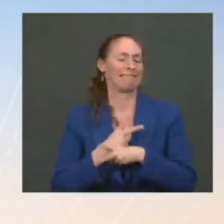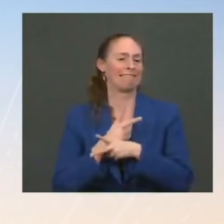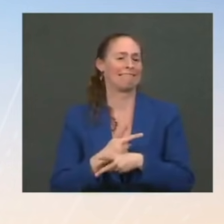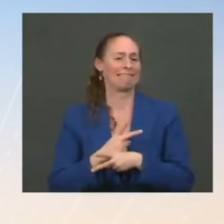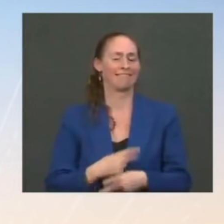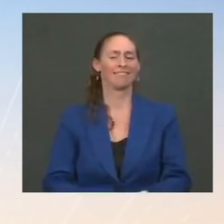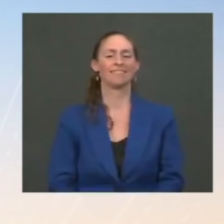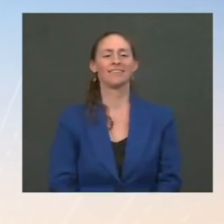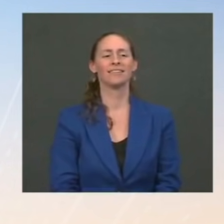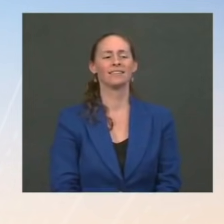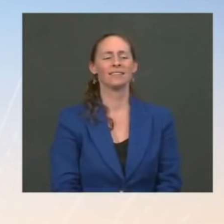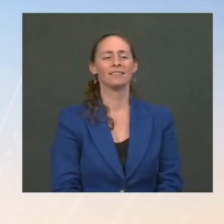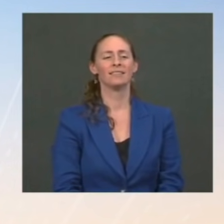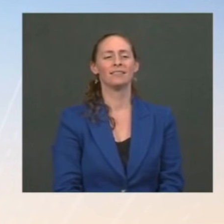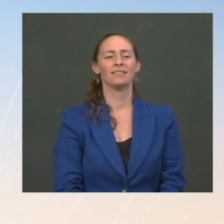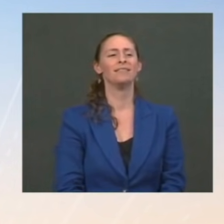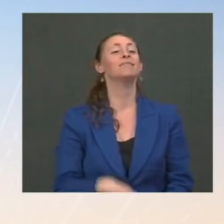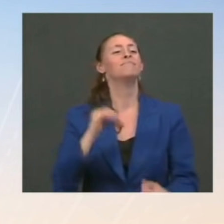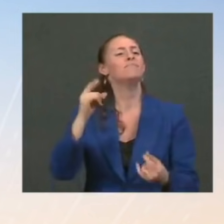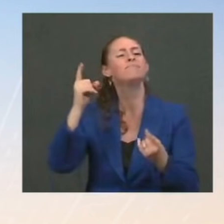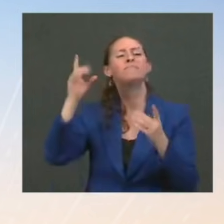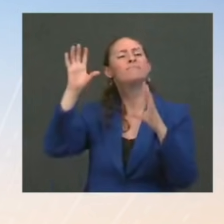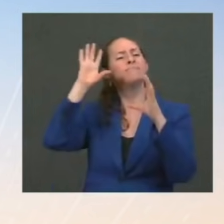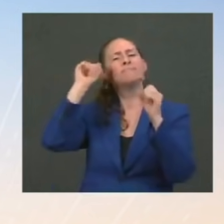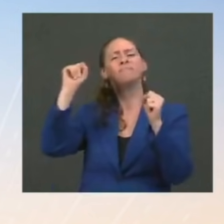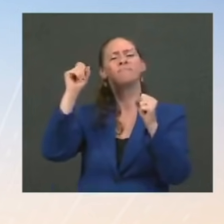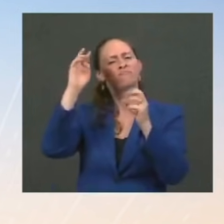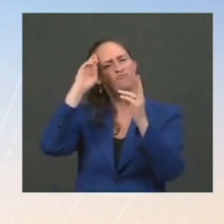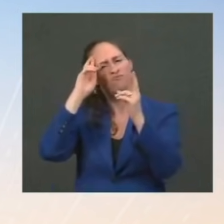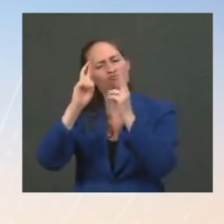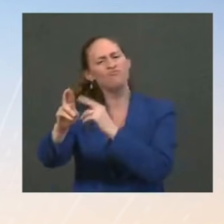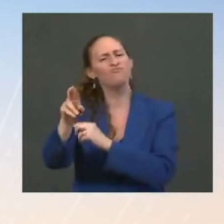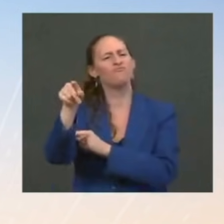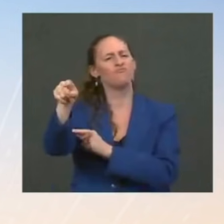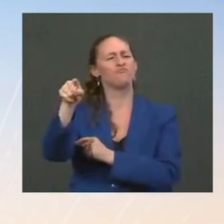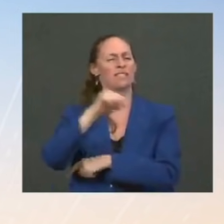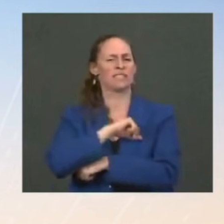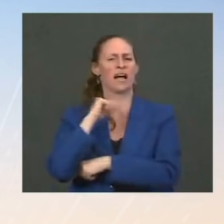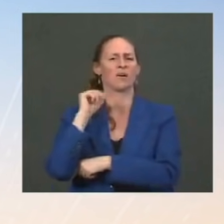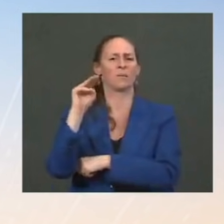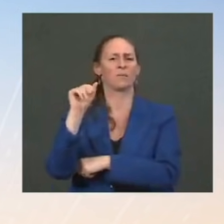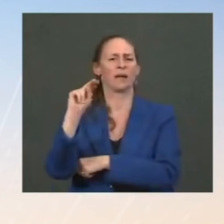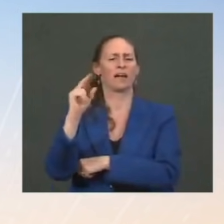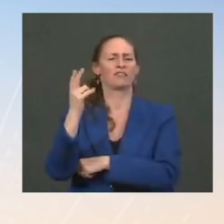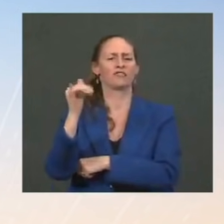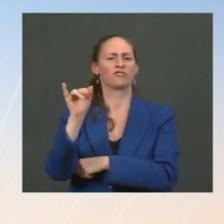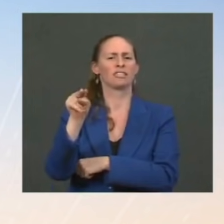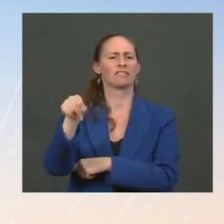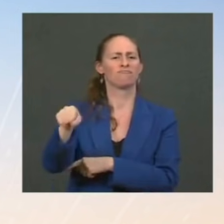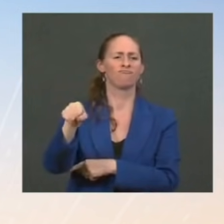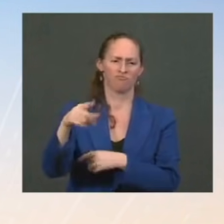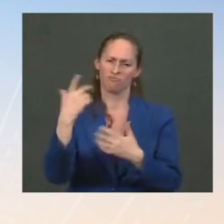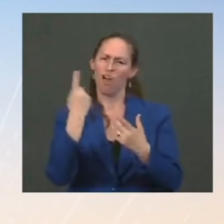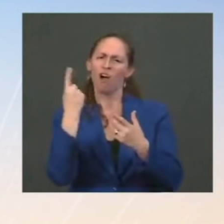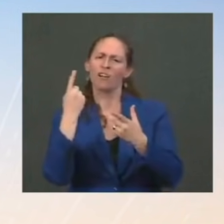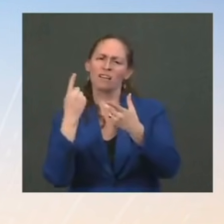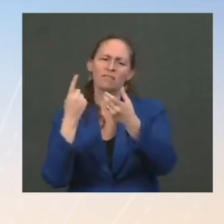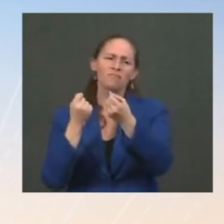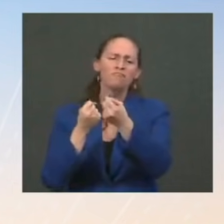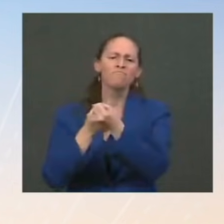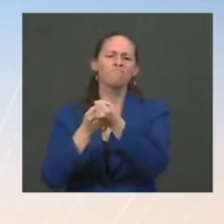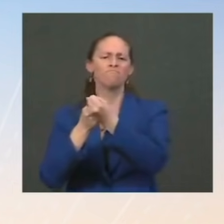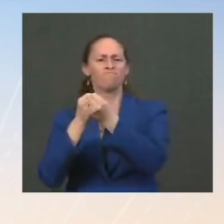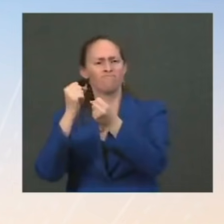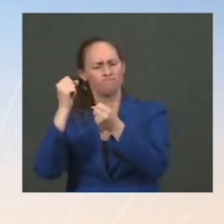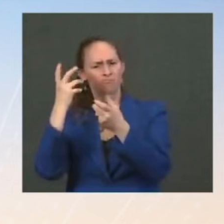respect for Senator Manchin. Again, he sees him as a partner in this process and trying to get work done